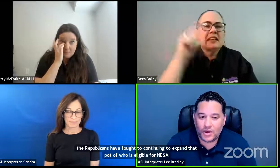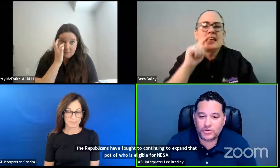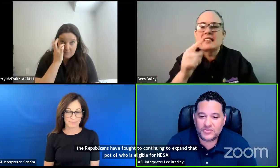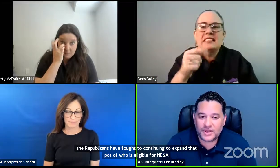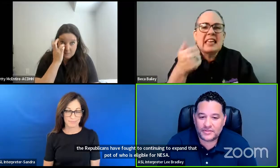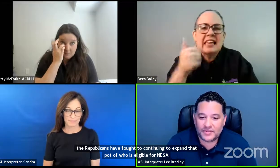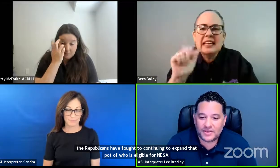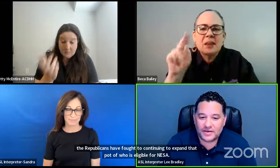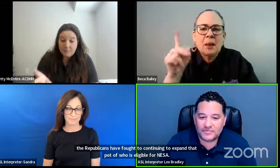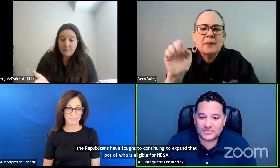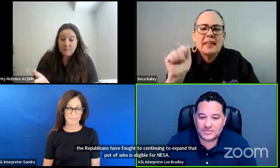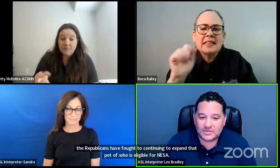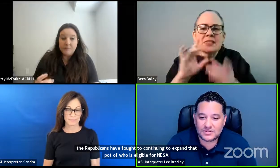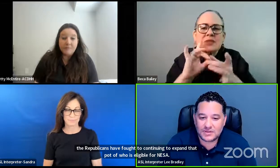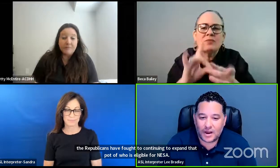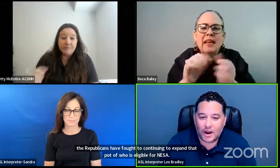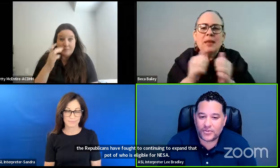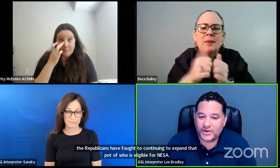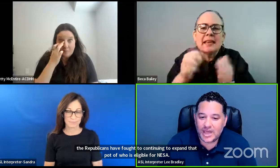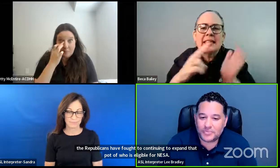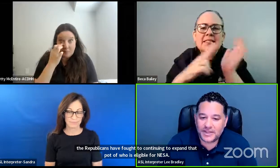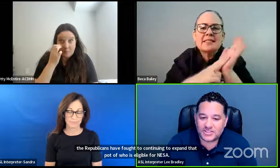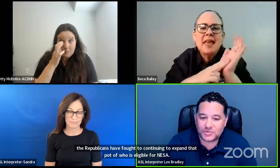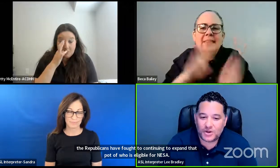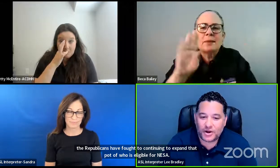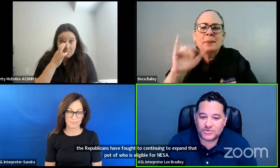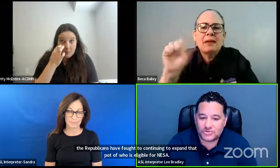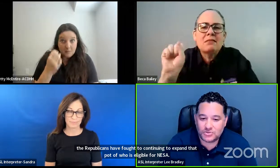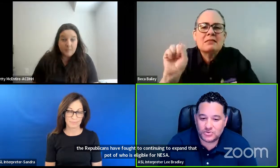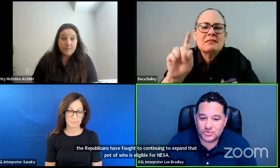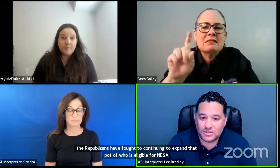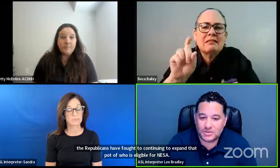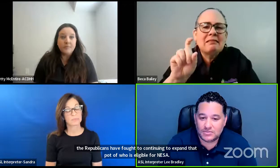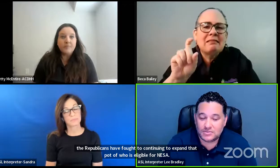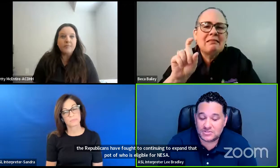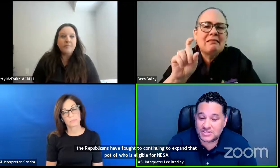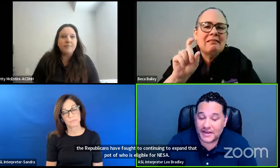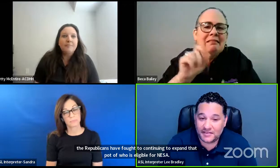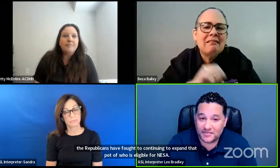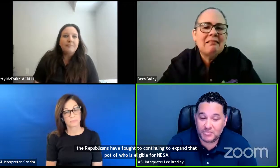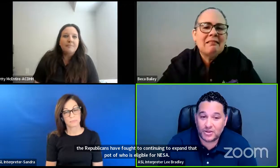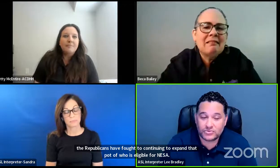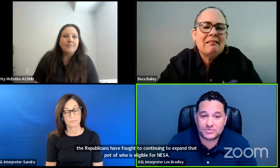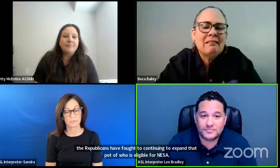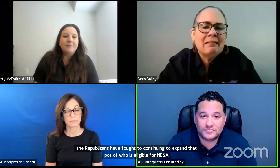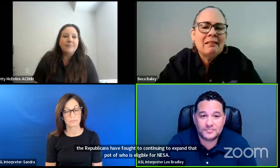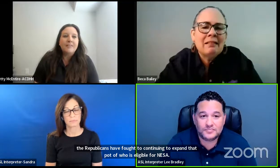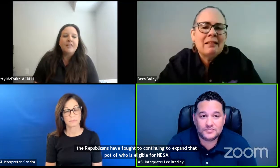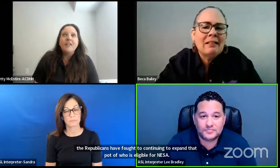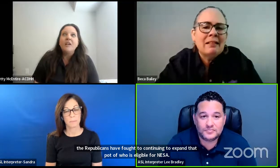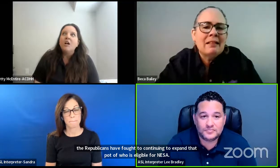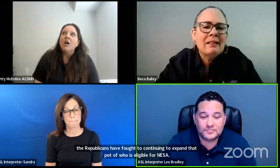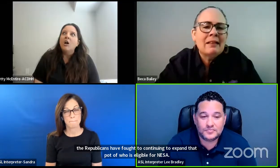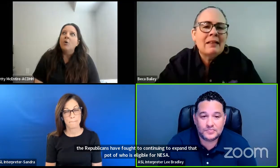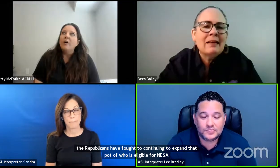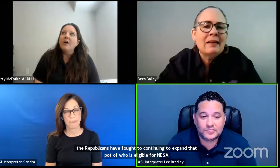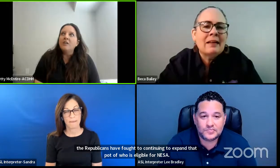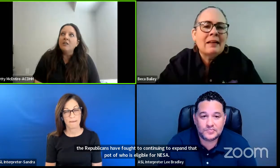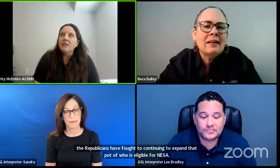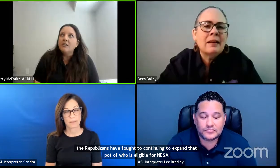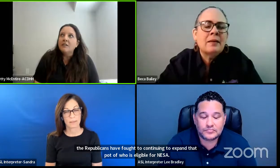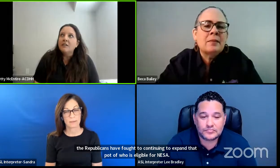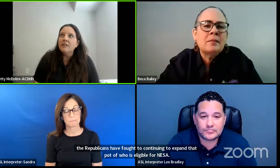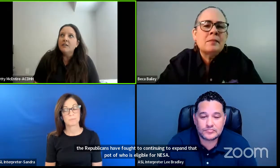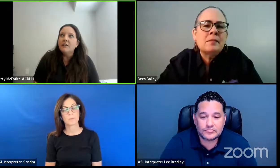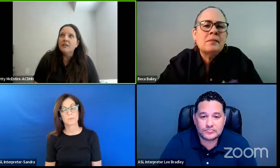Okay, the only thing I can think of is, are there any updates in regards to signing of any bills?